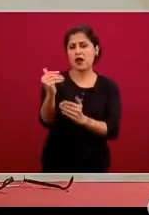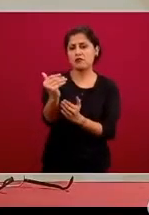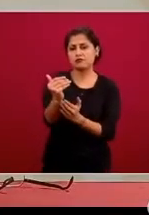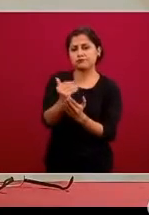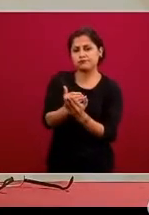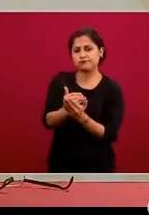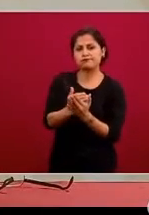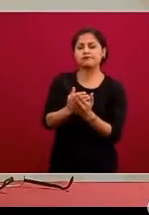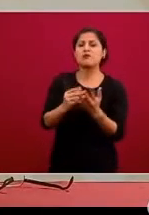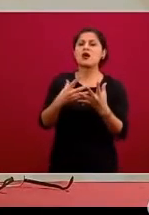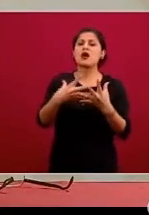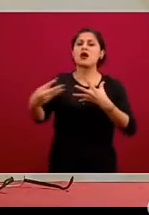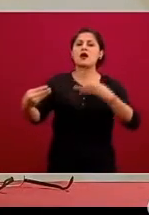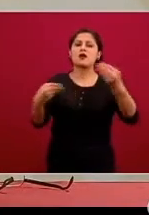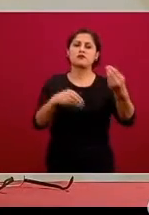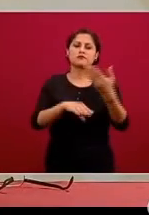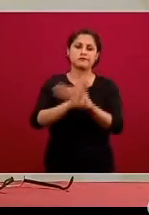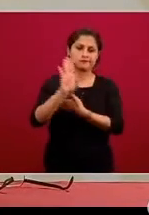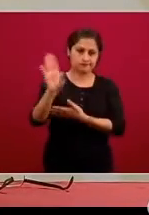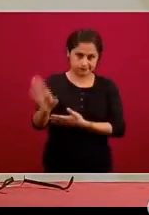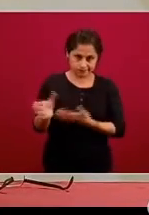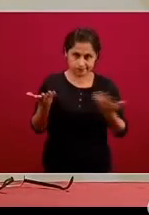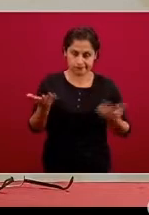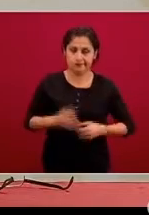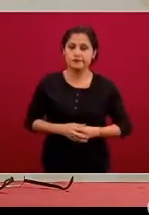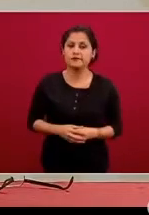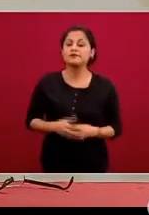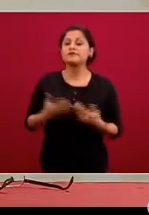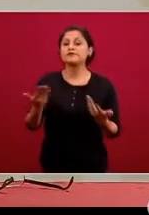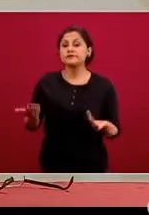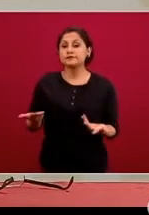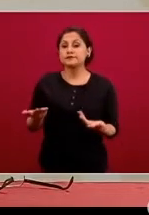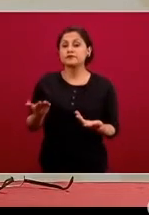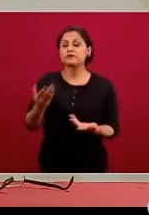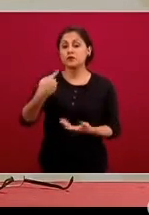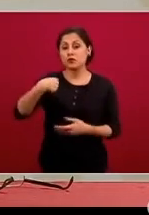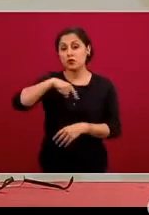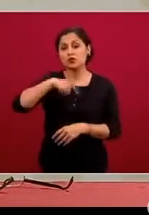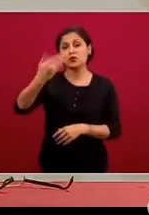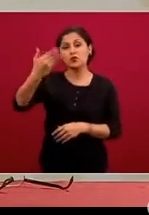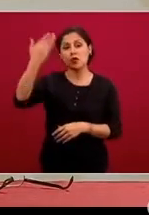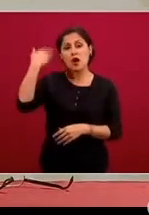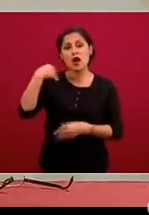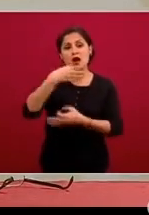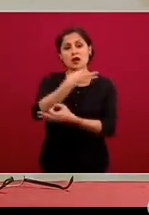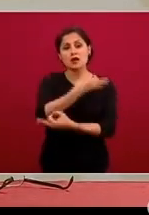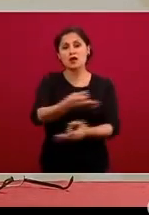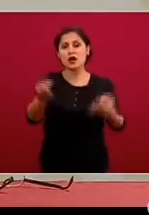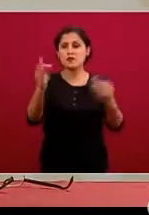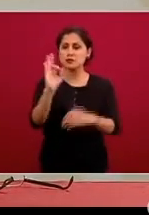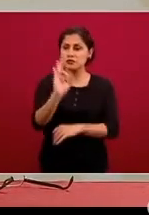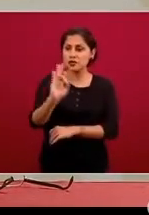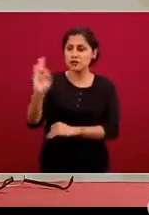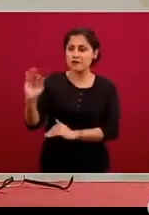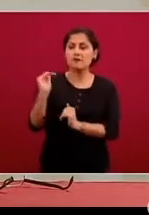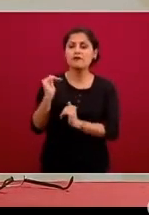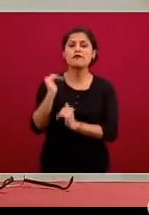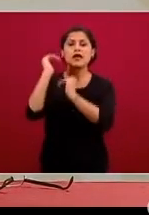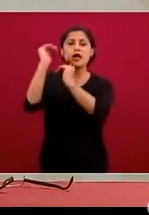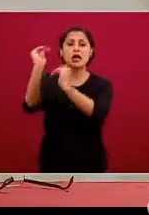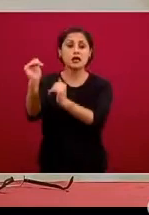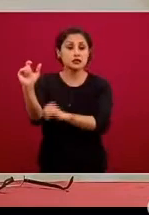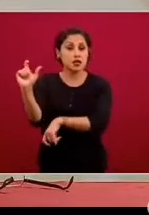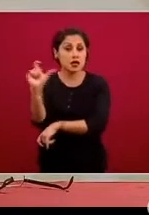is much necessary to reduce contagion. Now, the dates that we